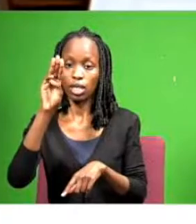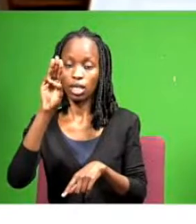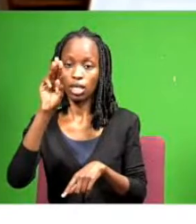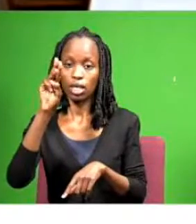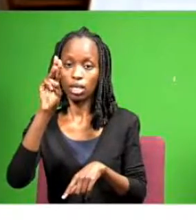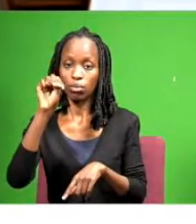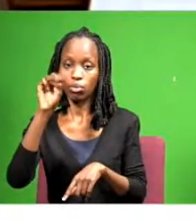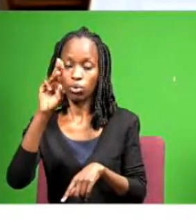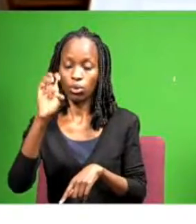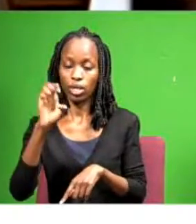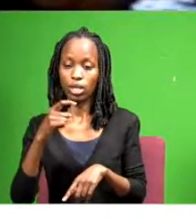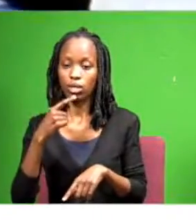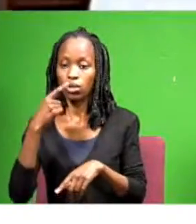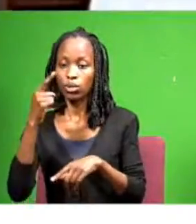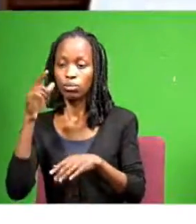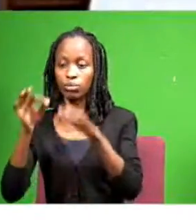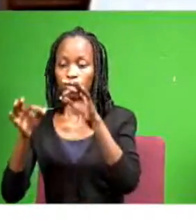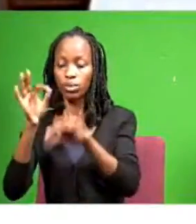deliver her judgment.